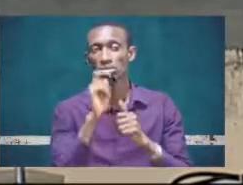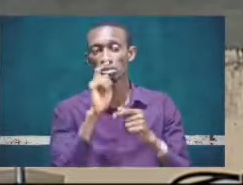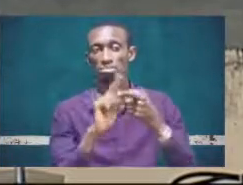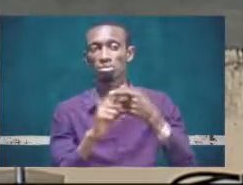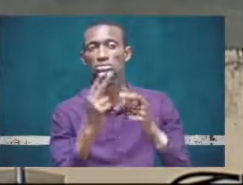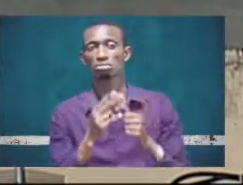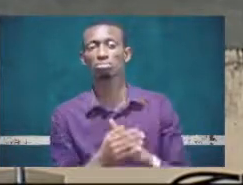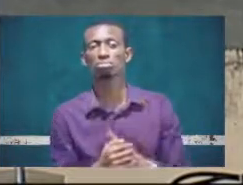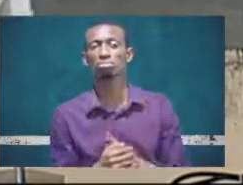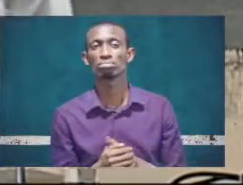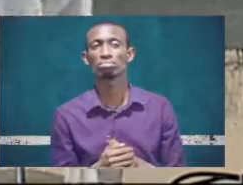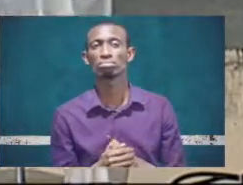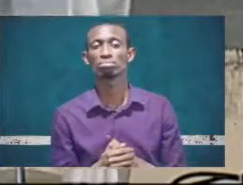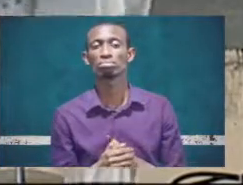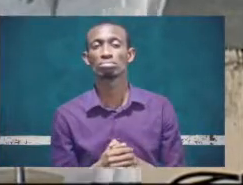2.